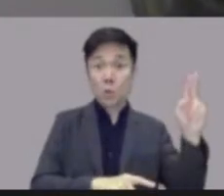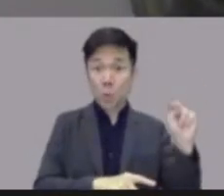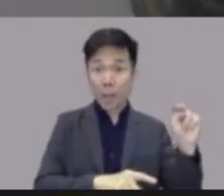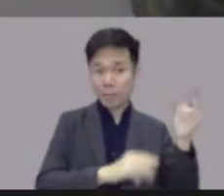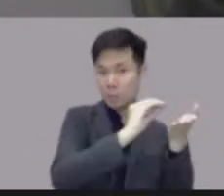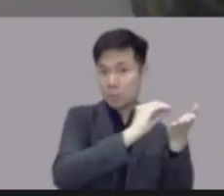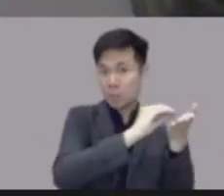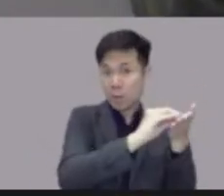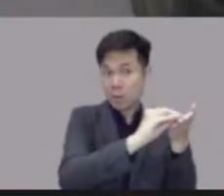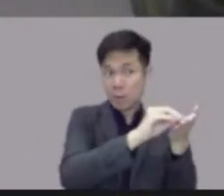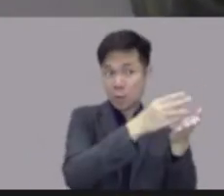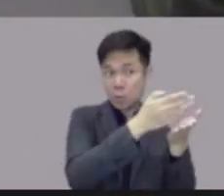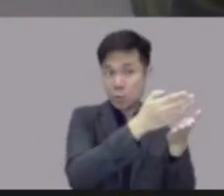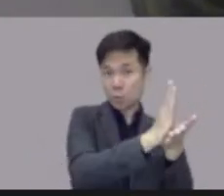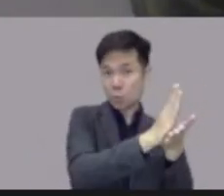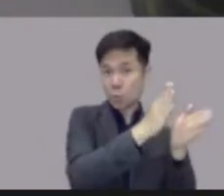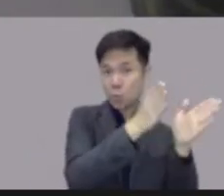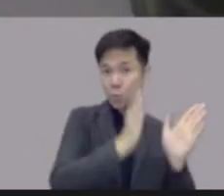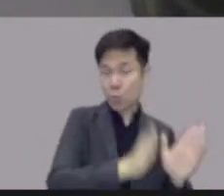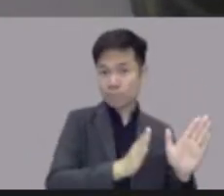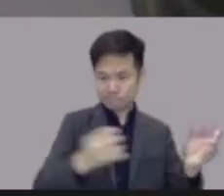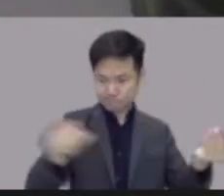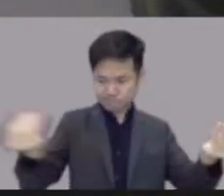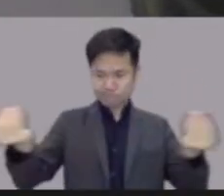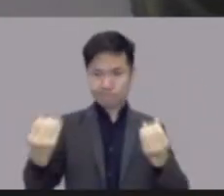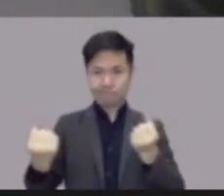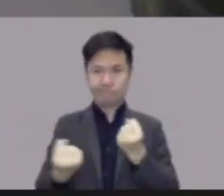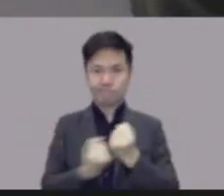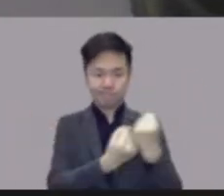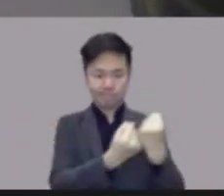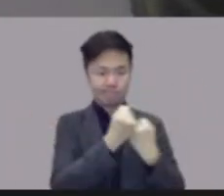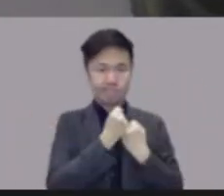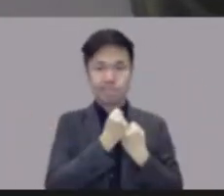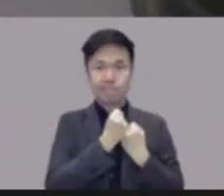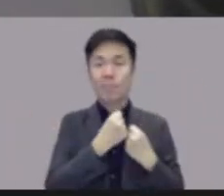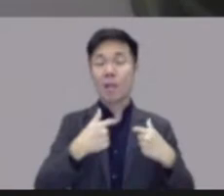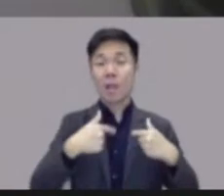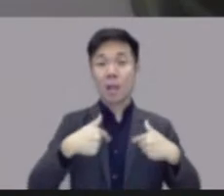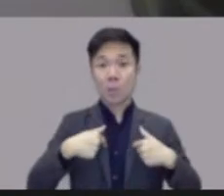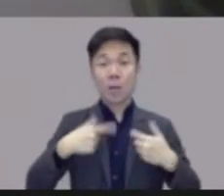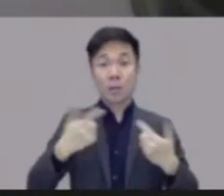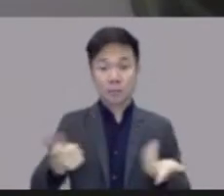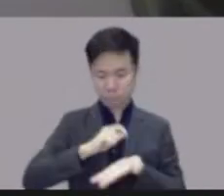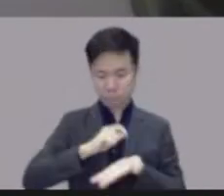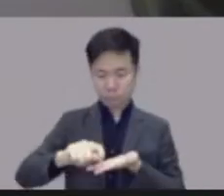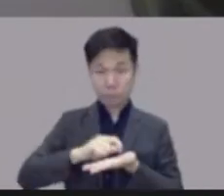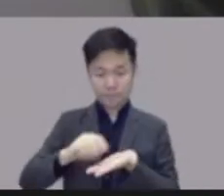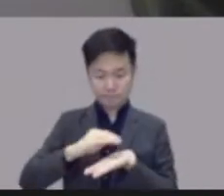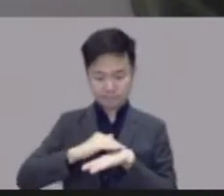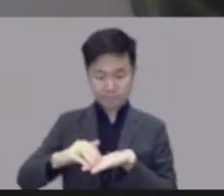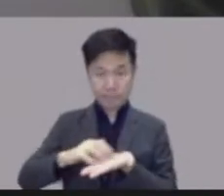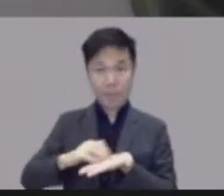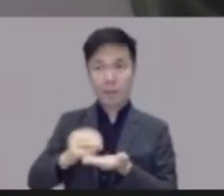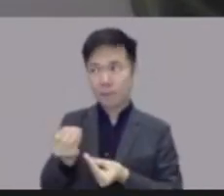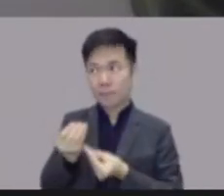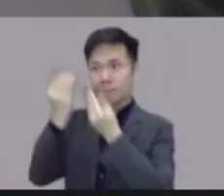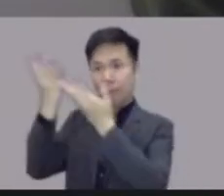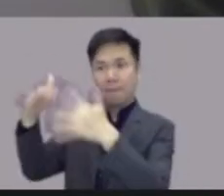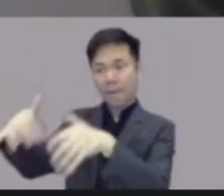human rights in the environment this draft legislation has been submitted to the Thai Parliament